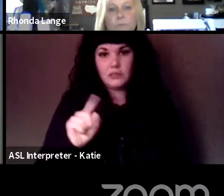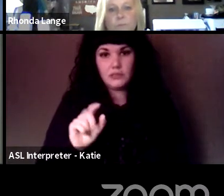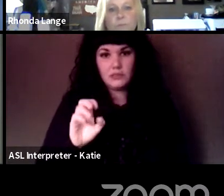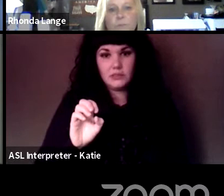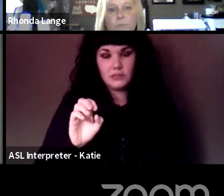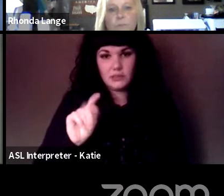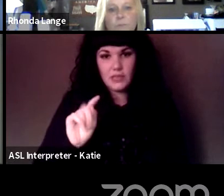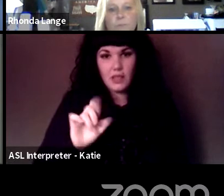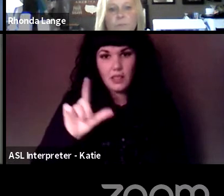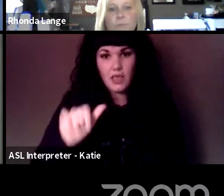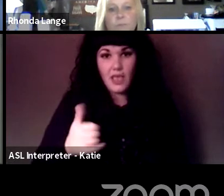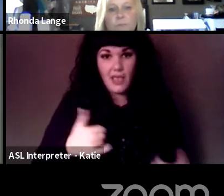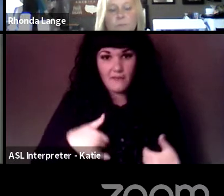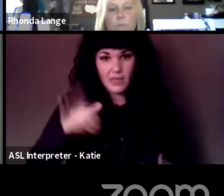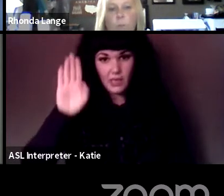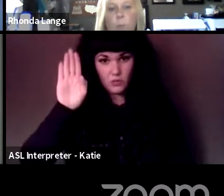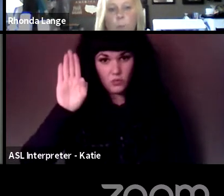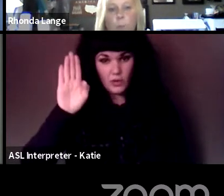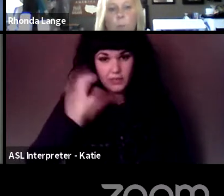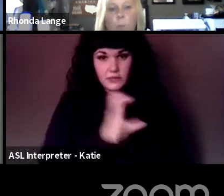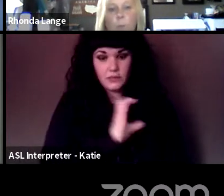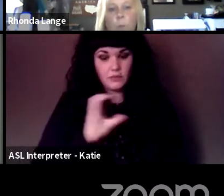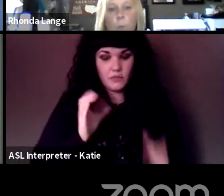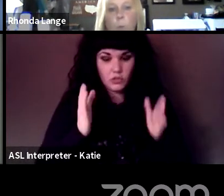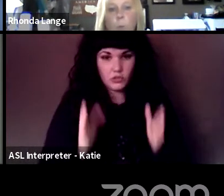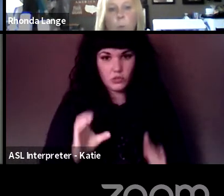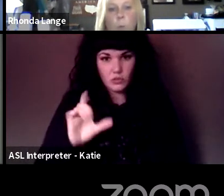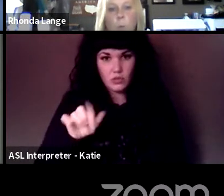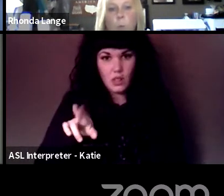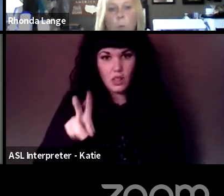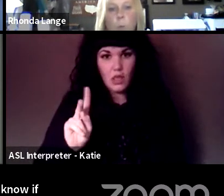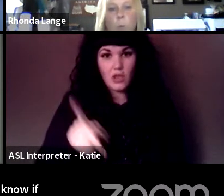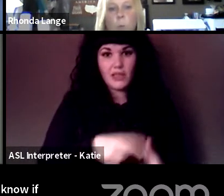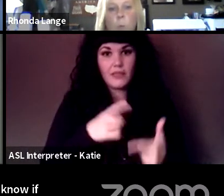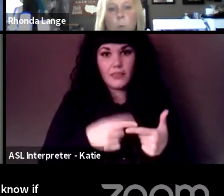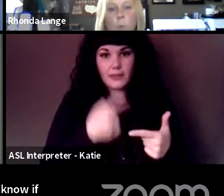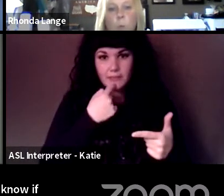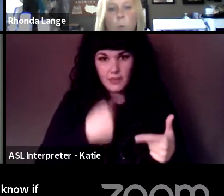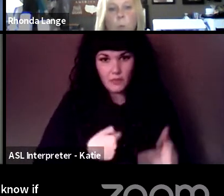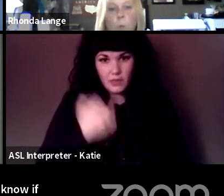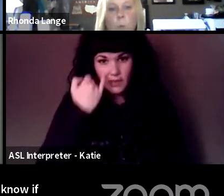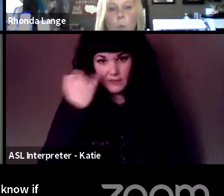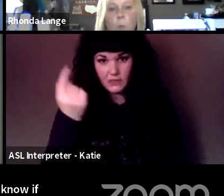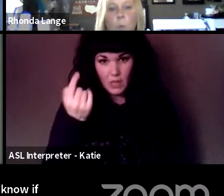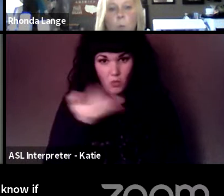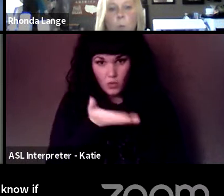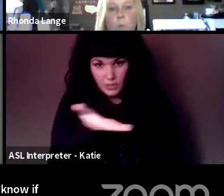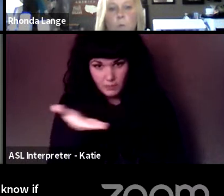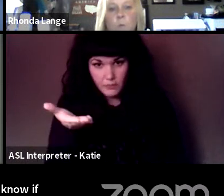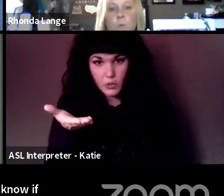Clark, and then you can let me know if there's someone in person. I will. Commissioner Clark, you have the floor.